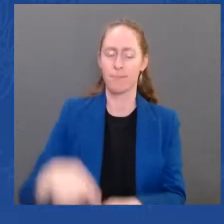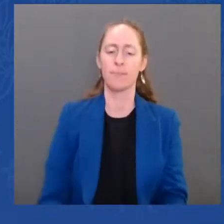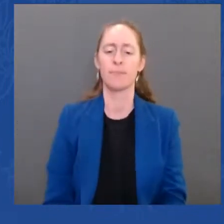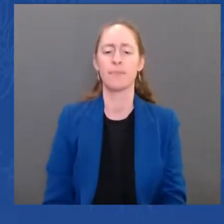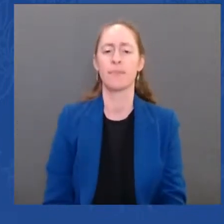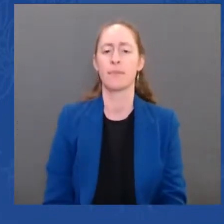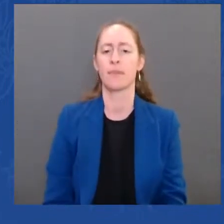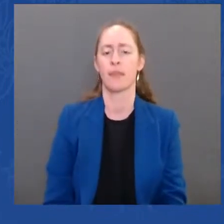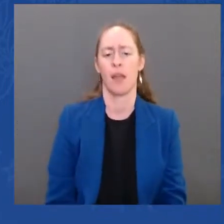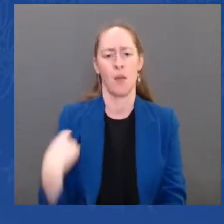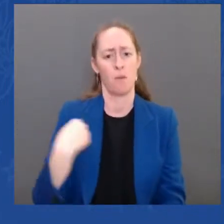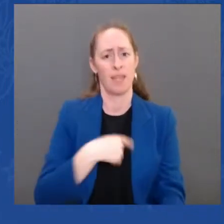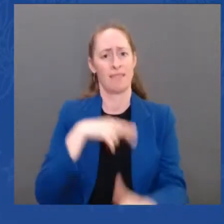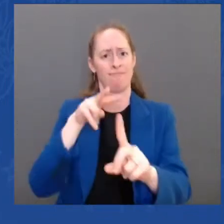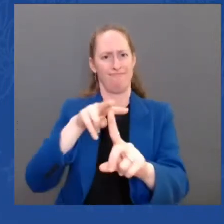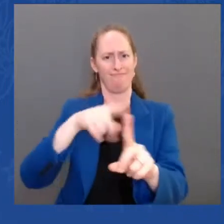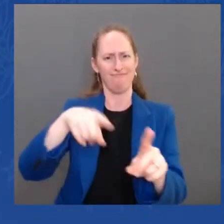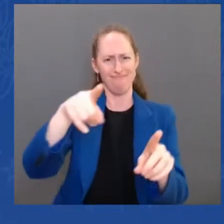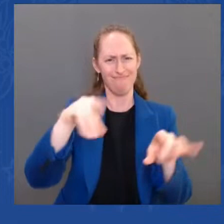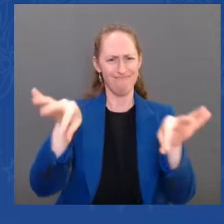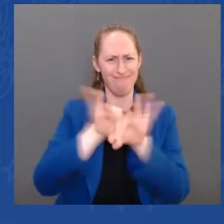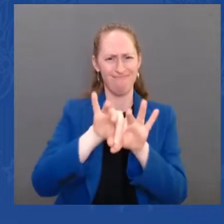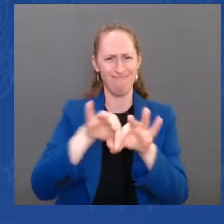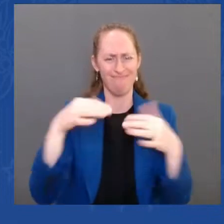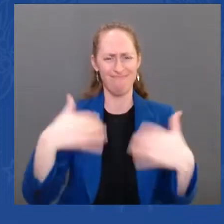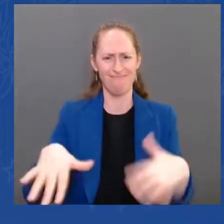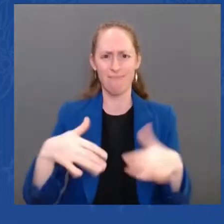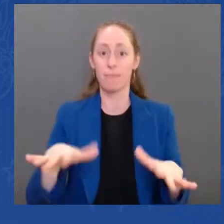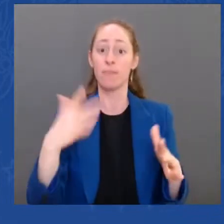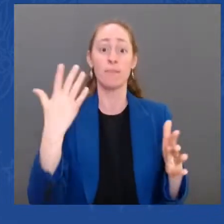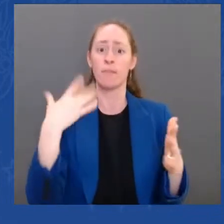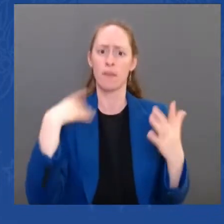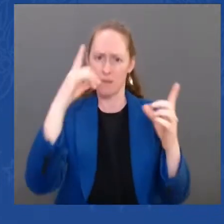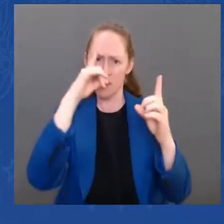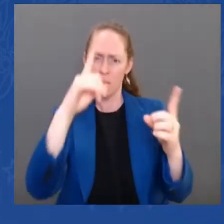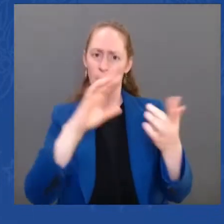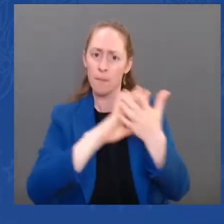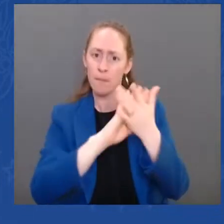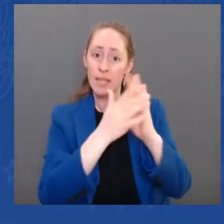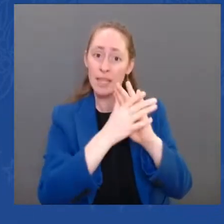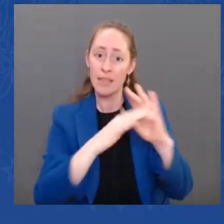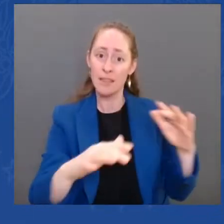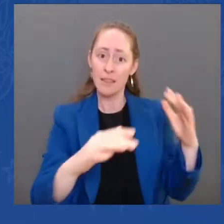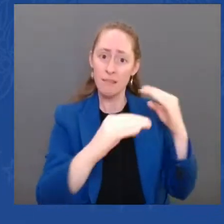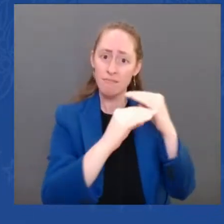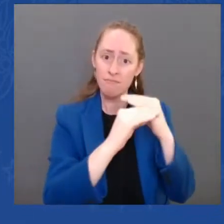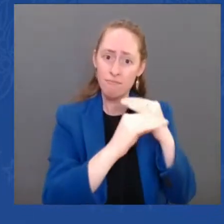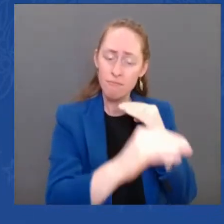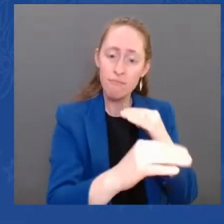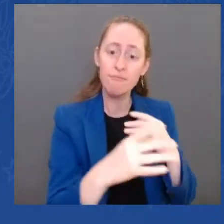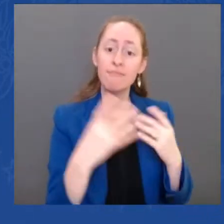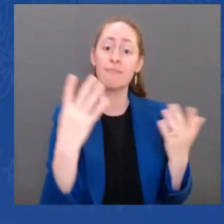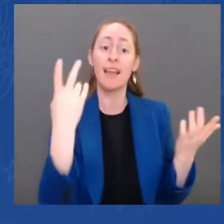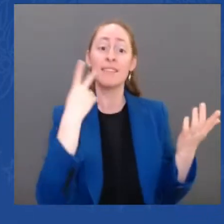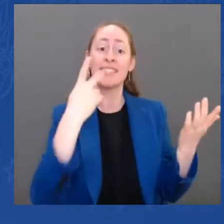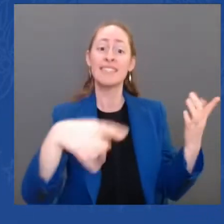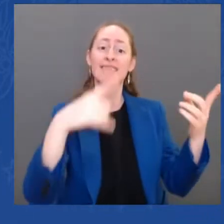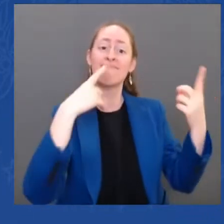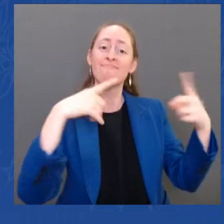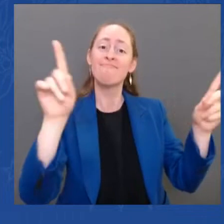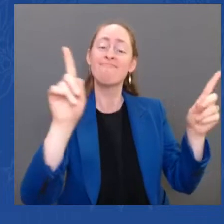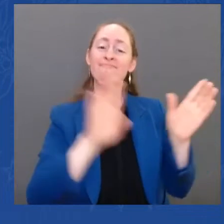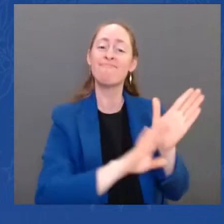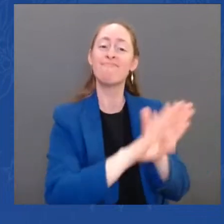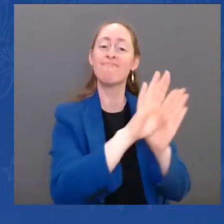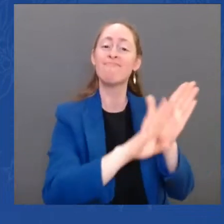peace, prosperity, and a free and open Indo-Pacific. So please join me in